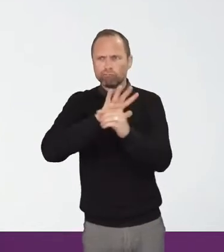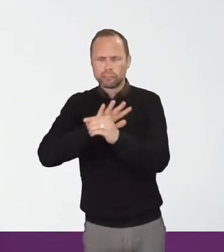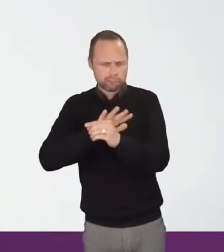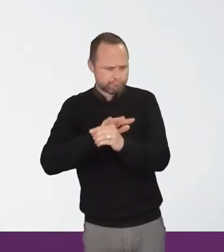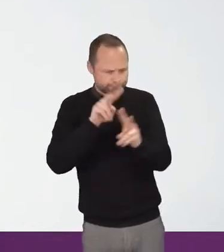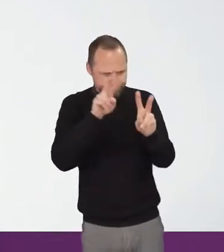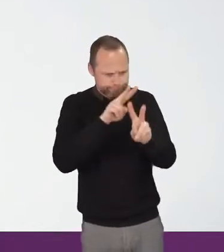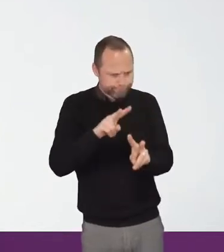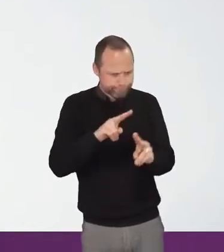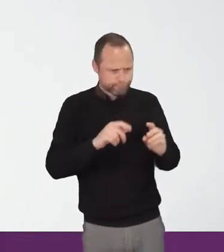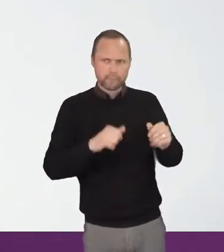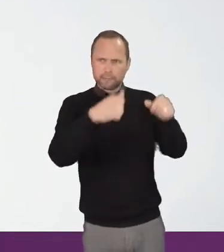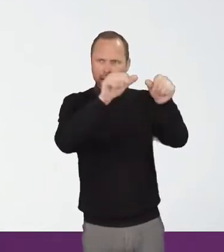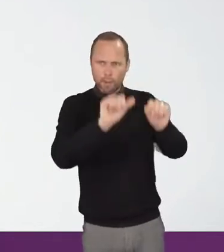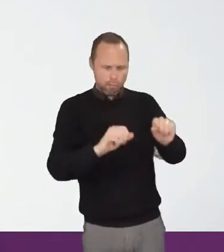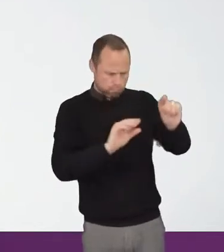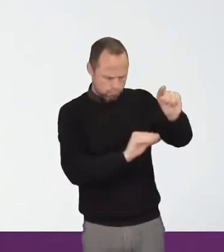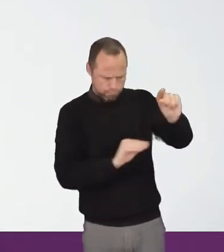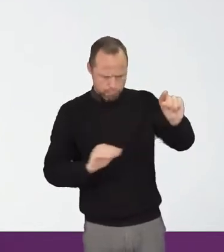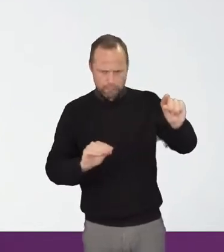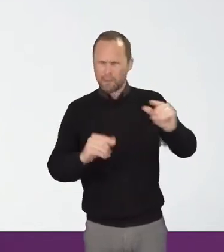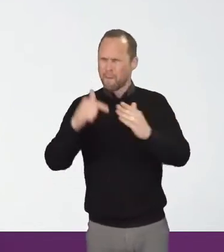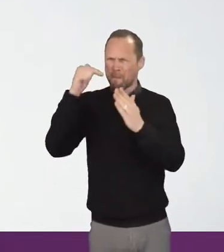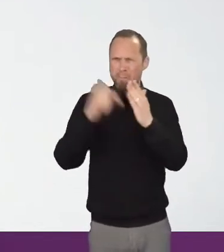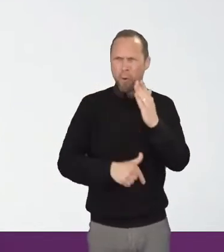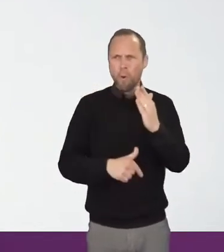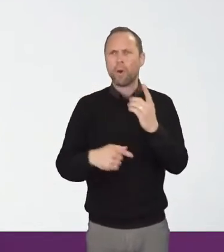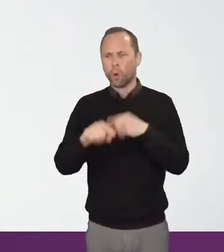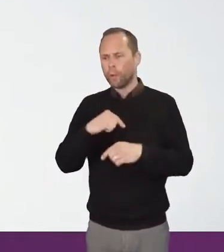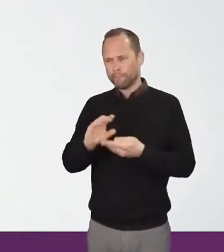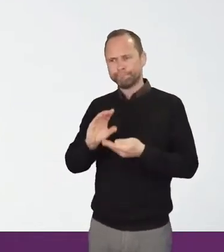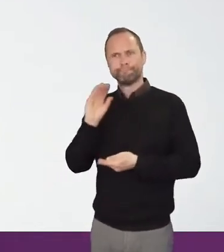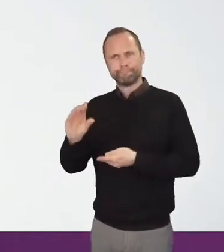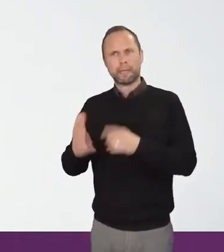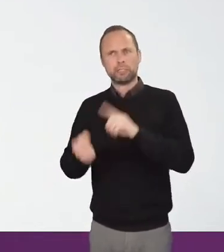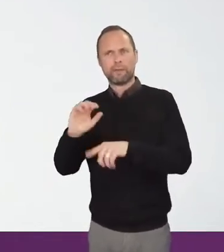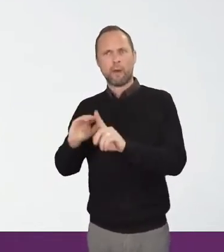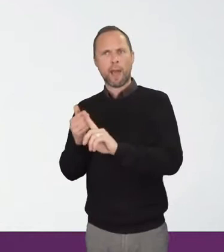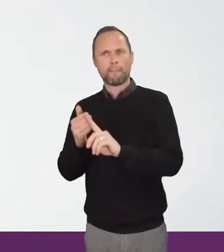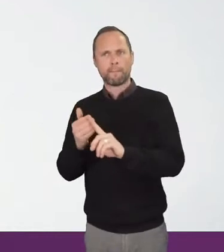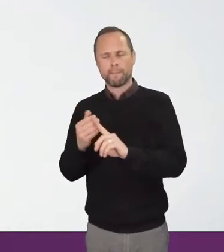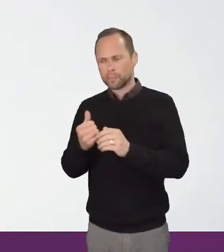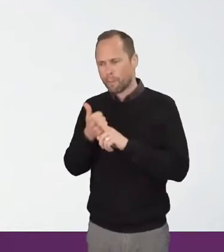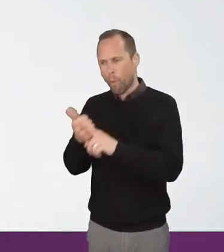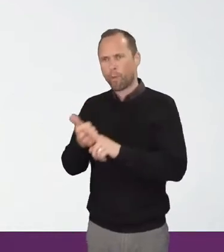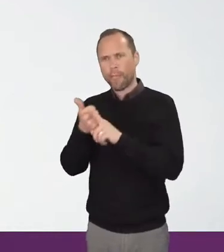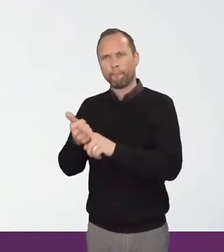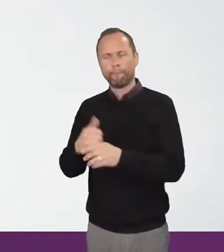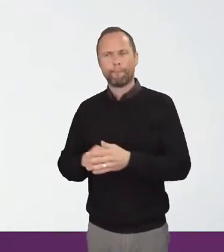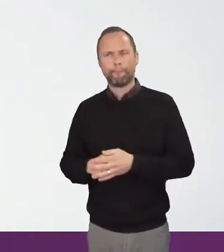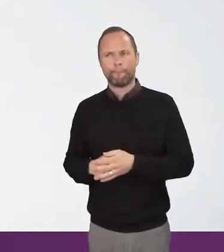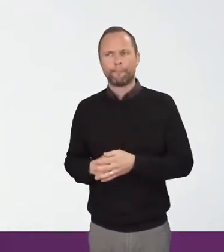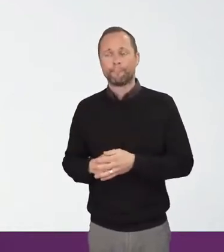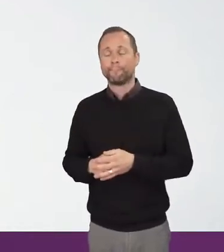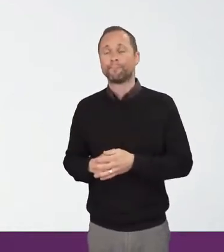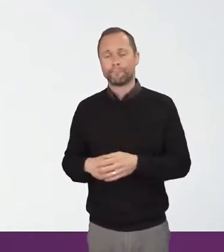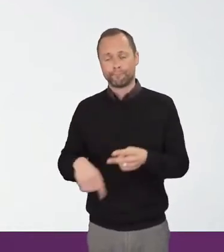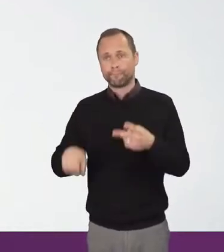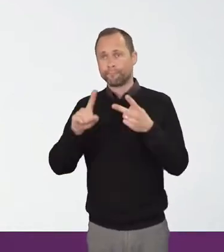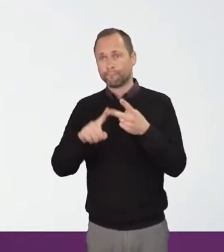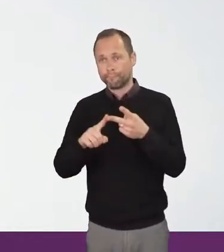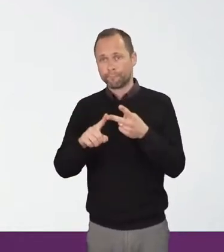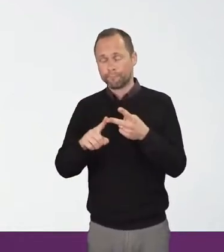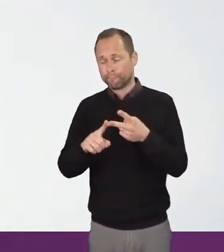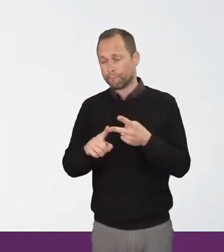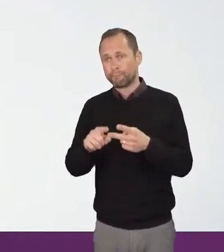a target which we exceeded. We also said we would work in the bottom third countries of the world where Jesus